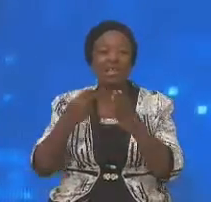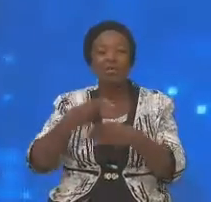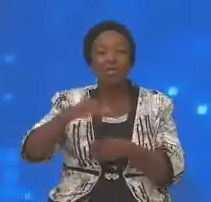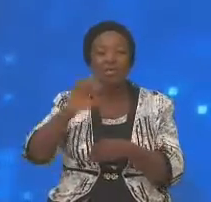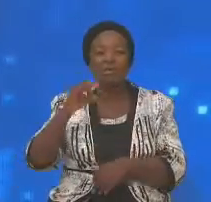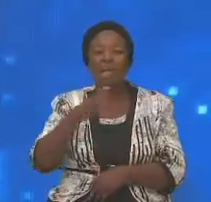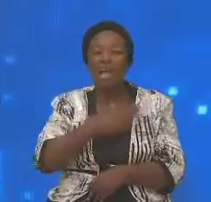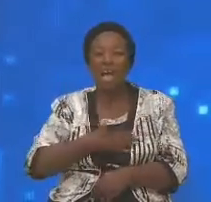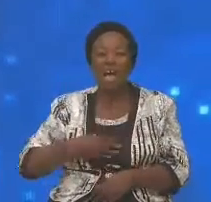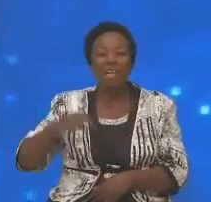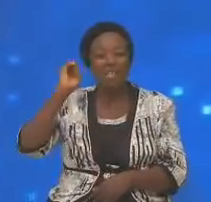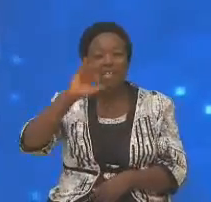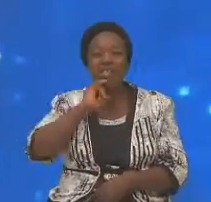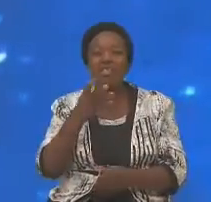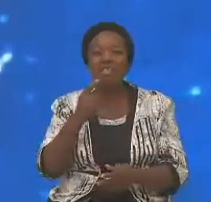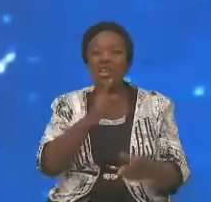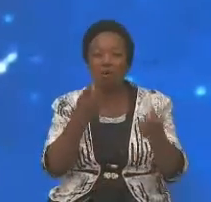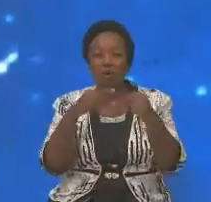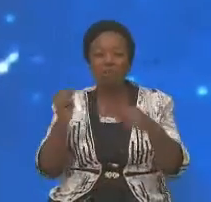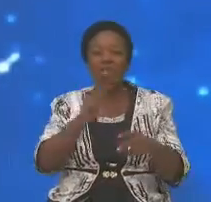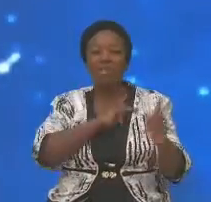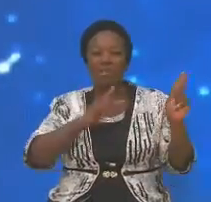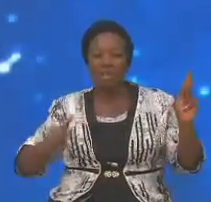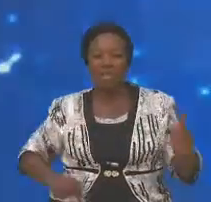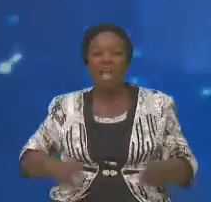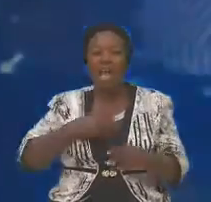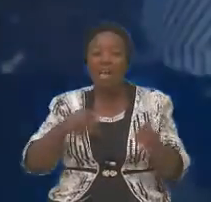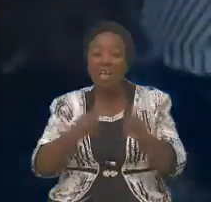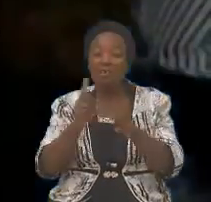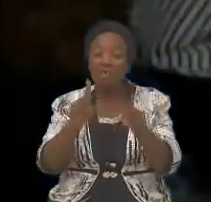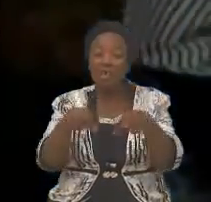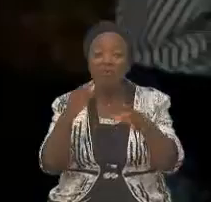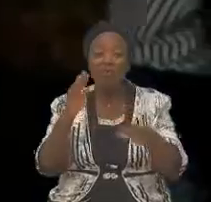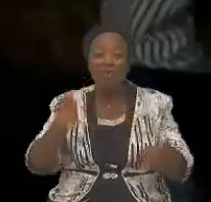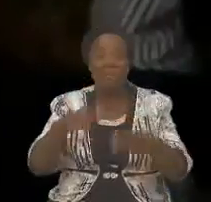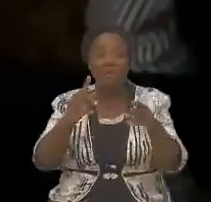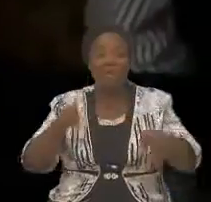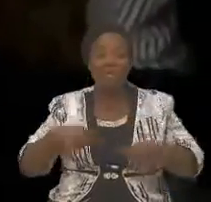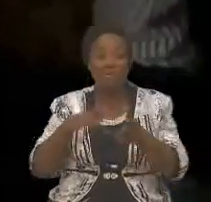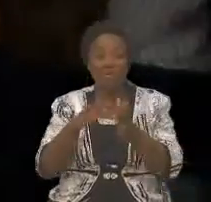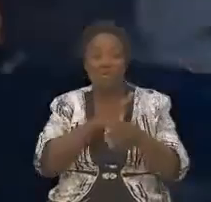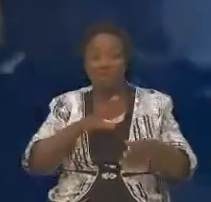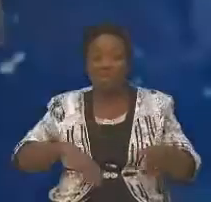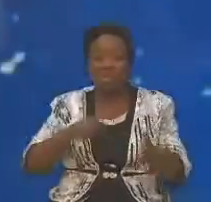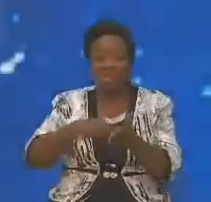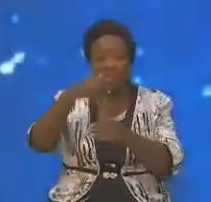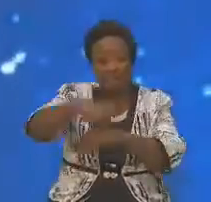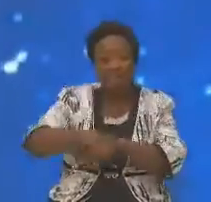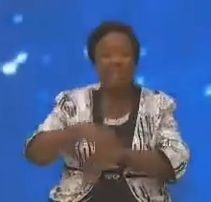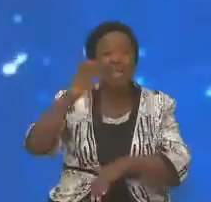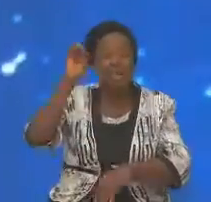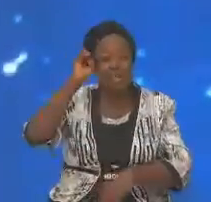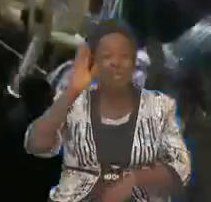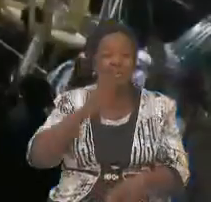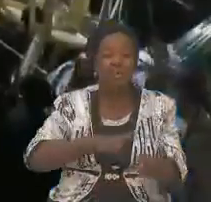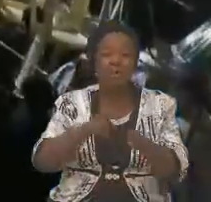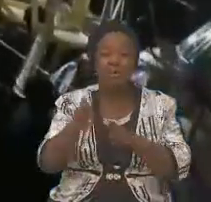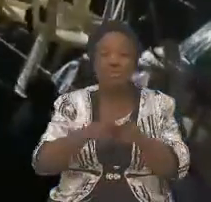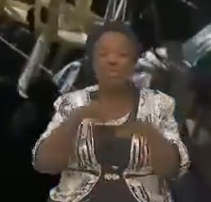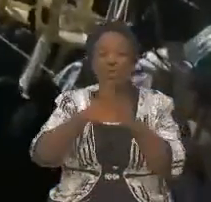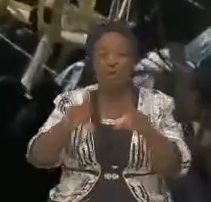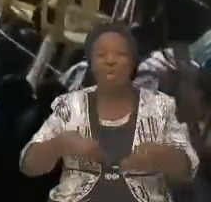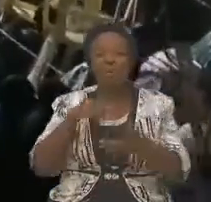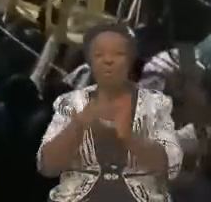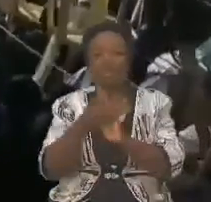he rules, Satan cannot rule there. Congratulations, Satan will never rule in your life again.